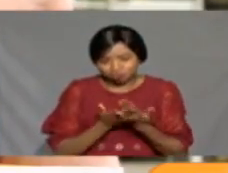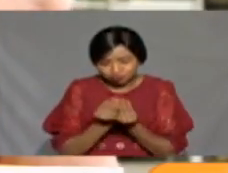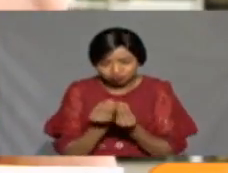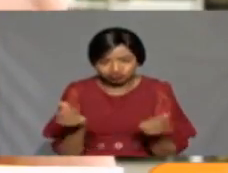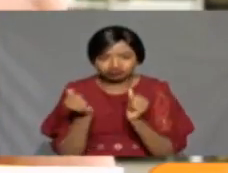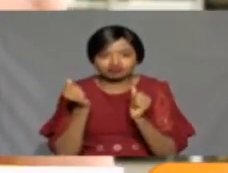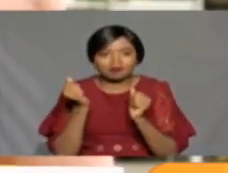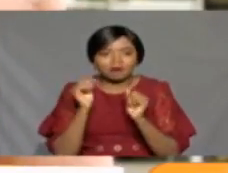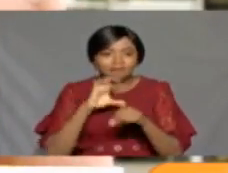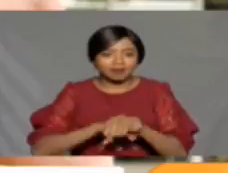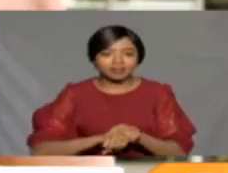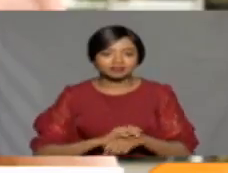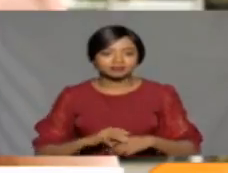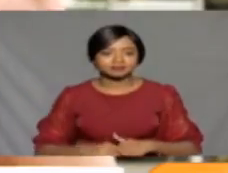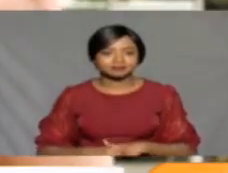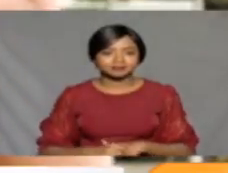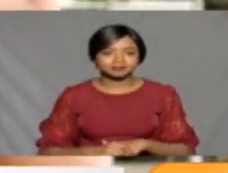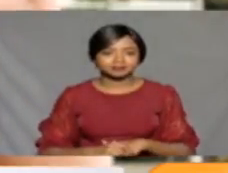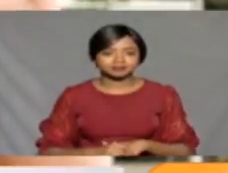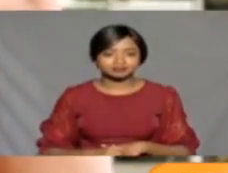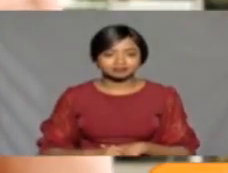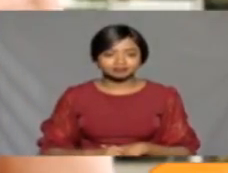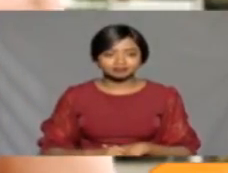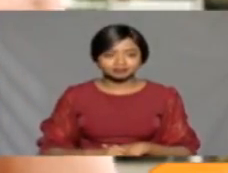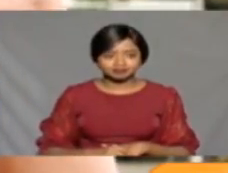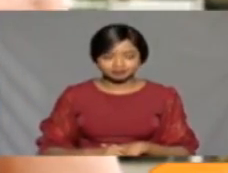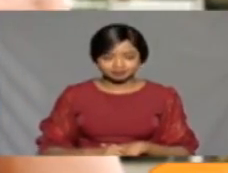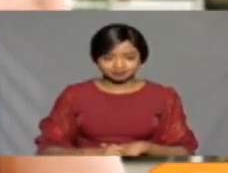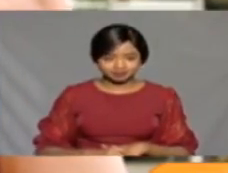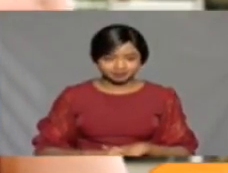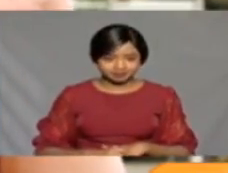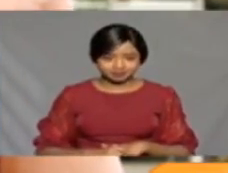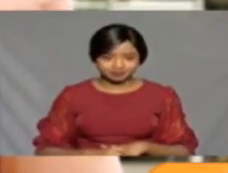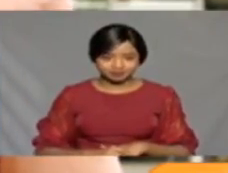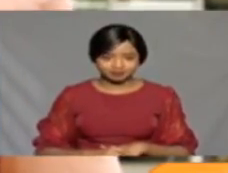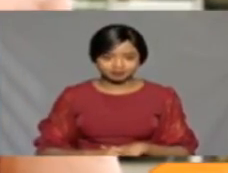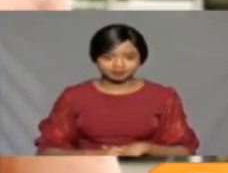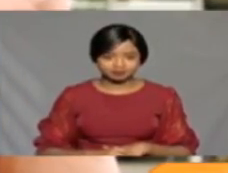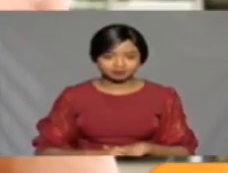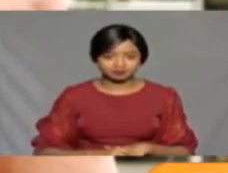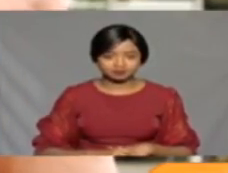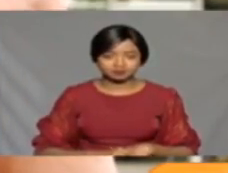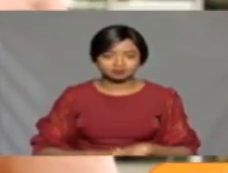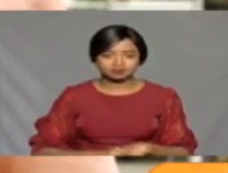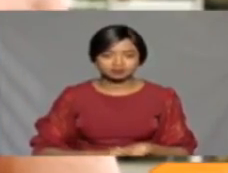of the Division of Revenue stalemate. Chemutai Goin, Citizen TV, at the Supreme Court Buildings, Nairobi.